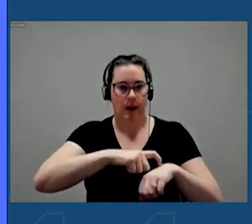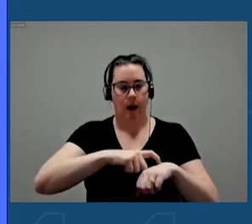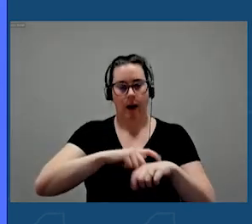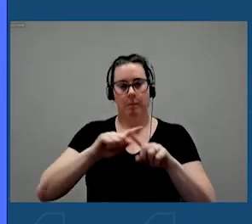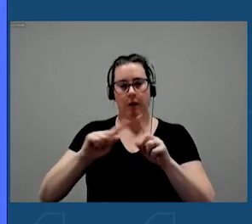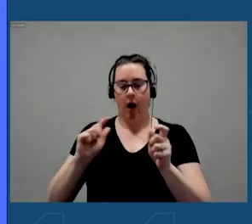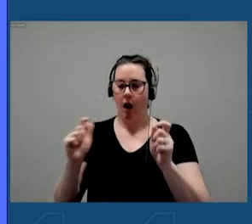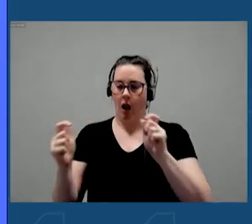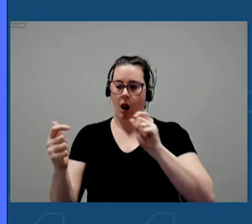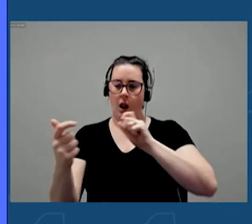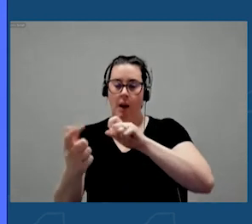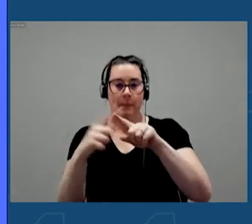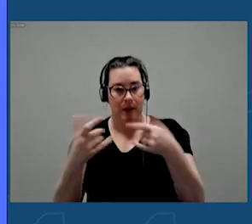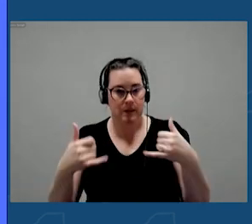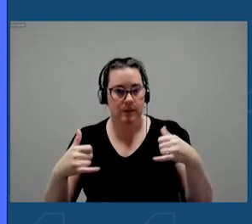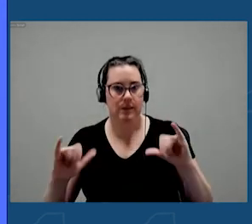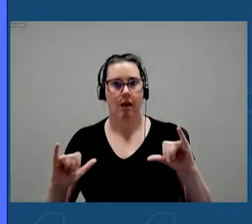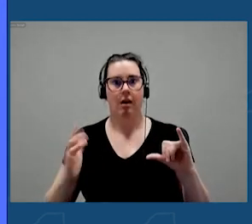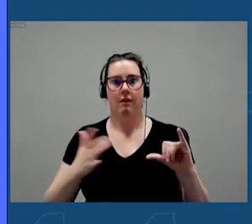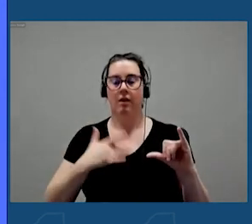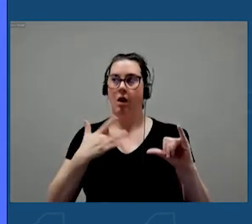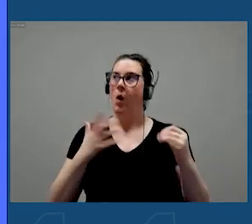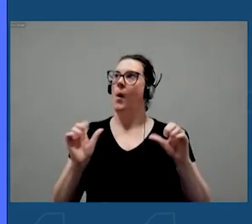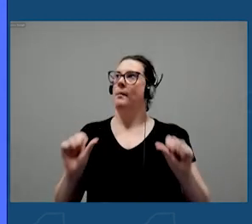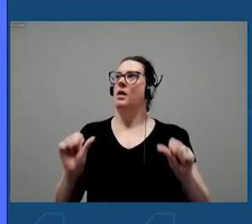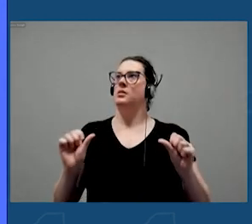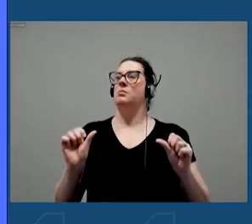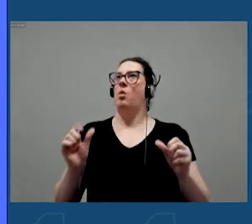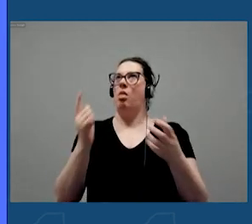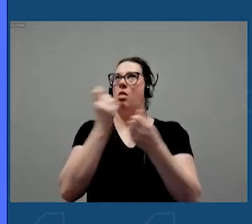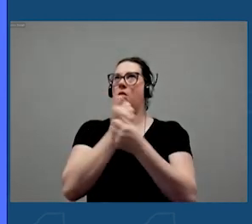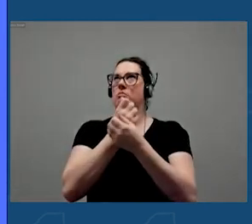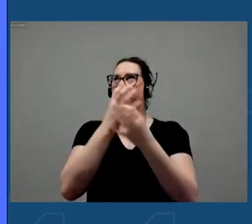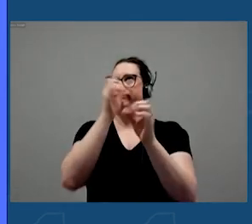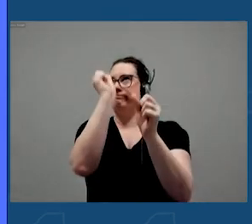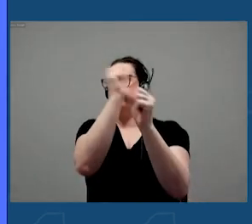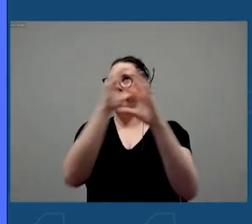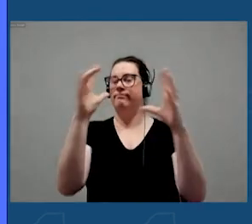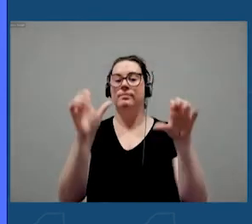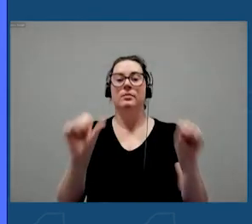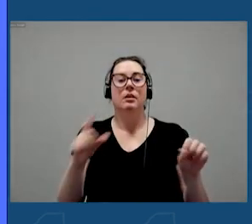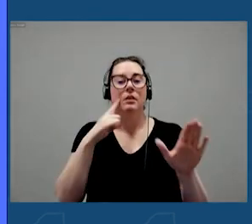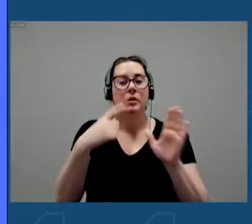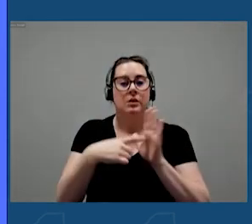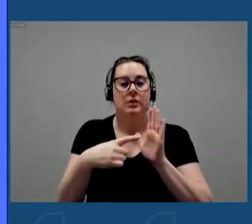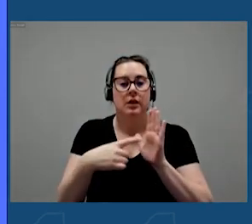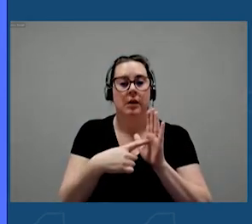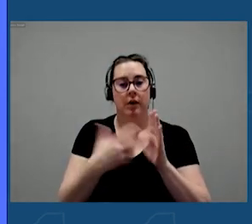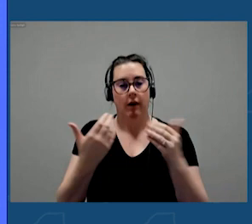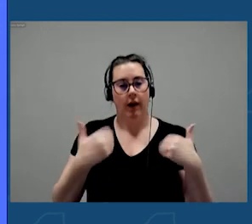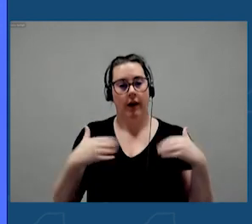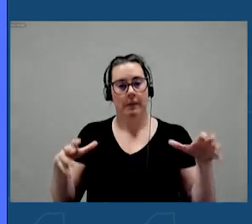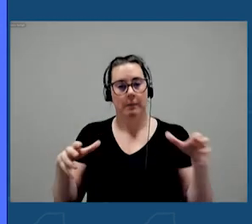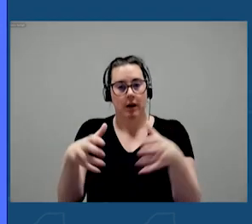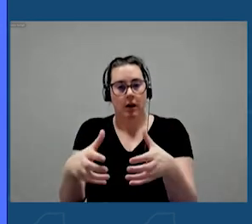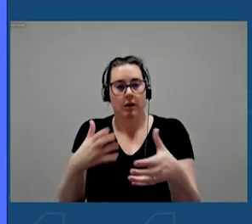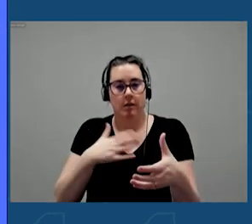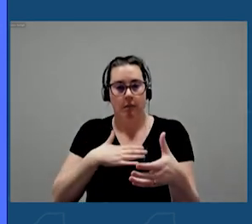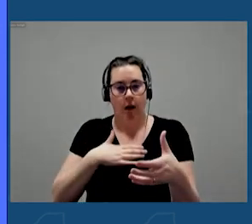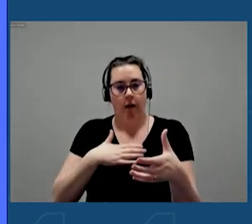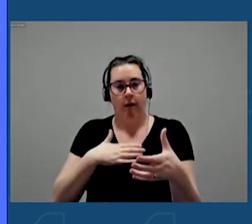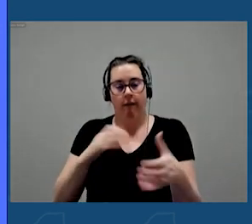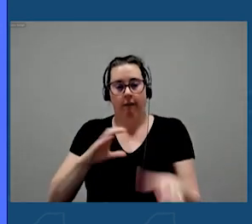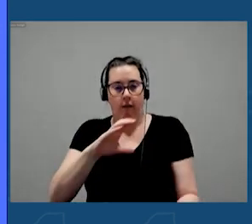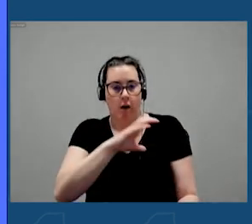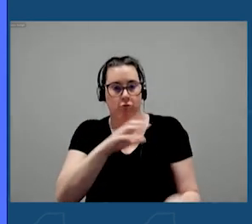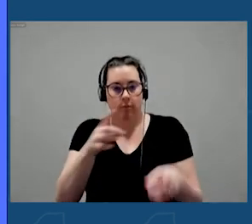of great possibilities. And just as an example, this morning I had a meeting of my congressional delegation, Democrats and